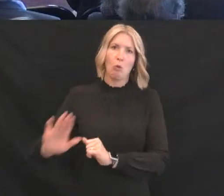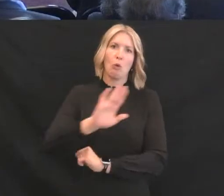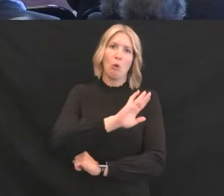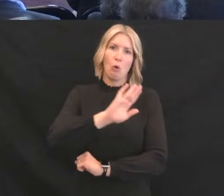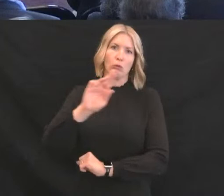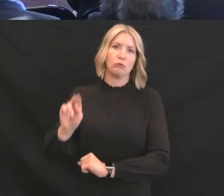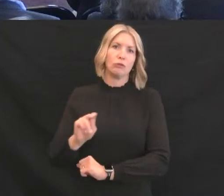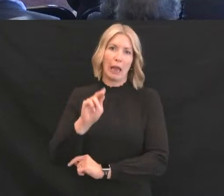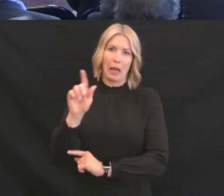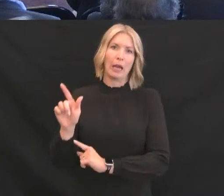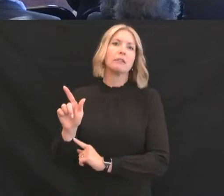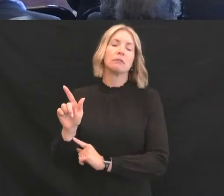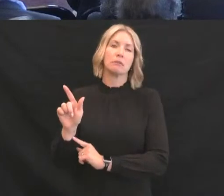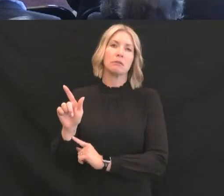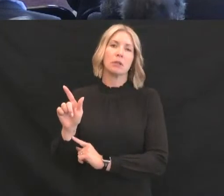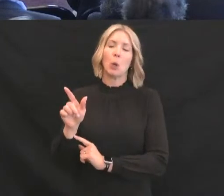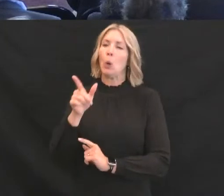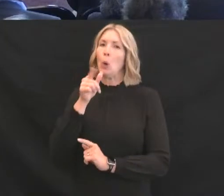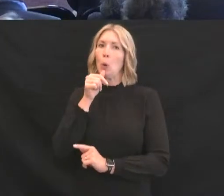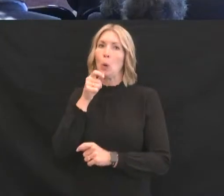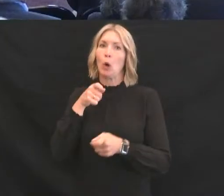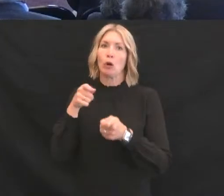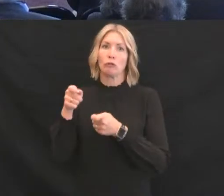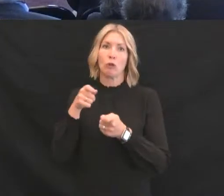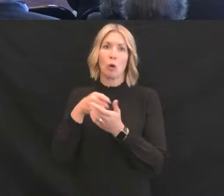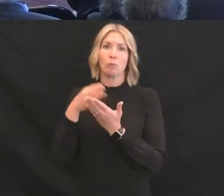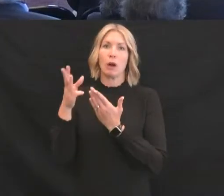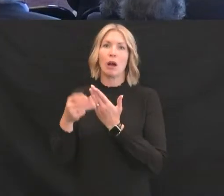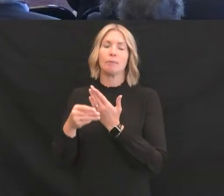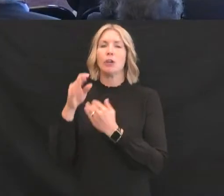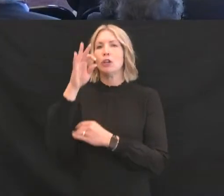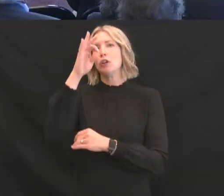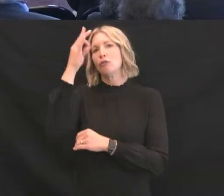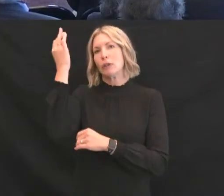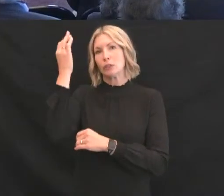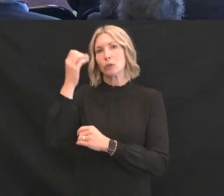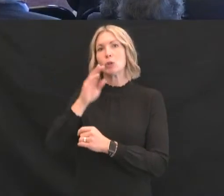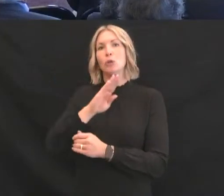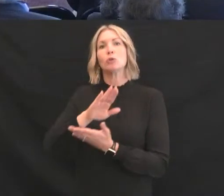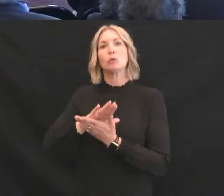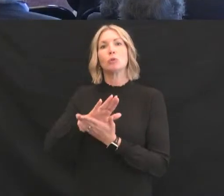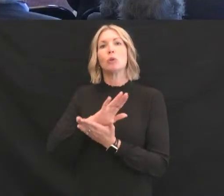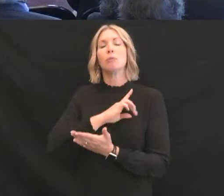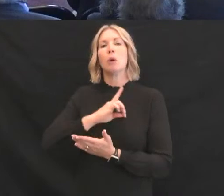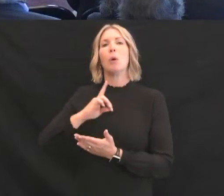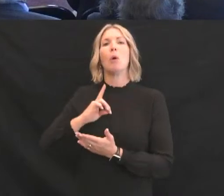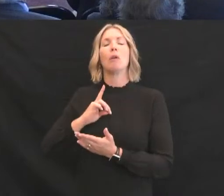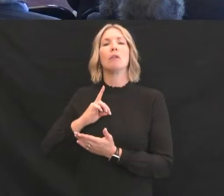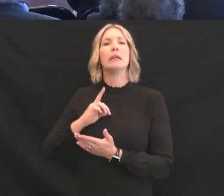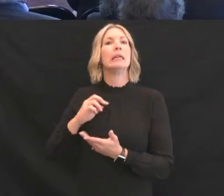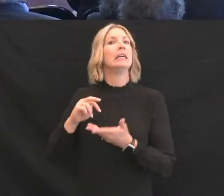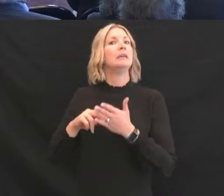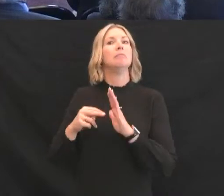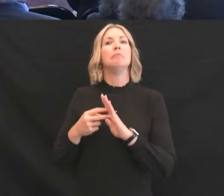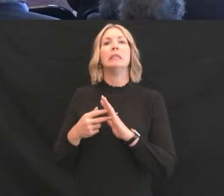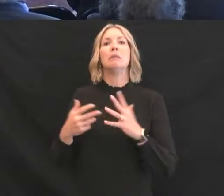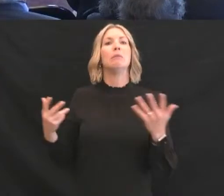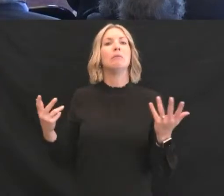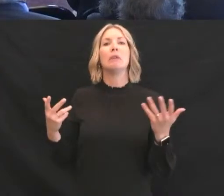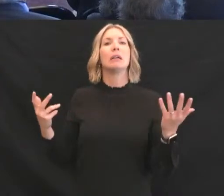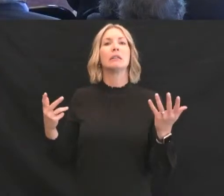are managed by the Provincial Francophone School Board, an important tool in giving Francophones control over their